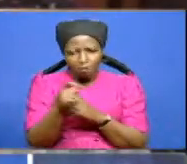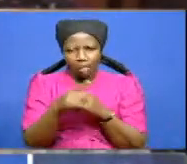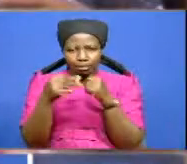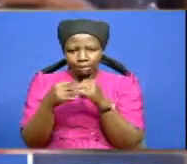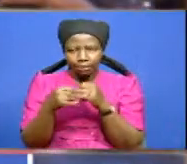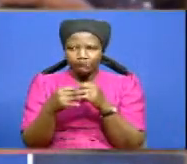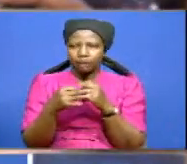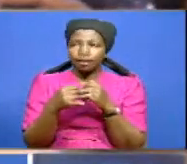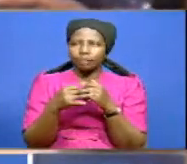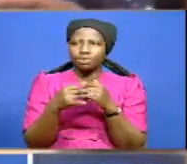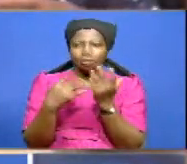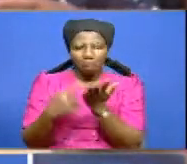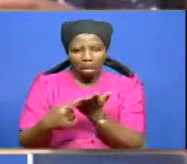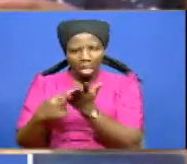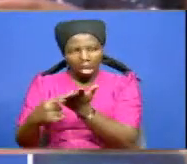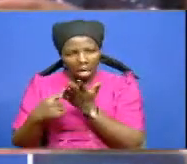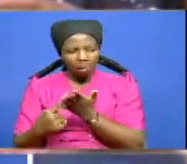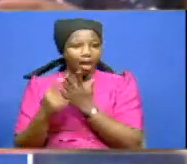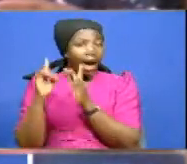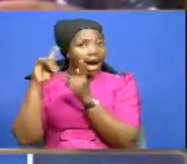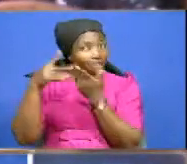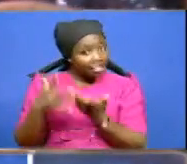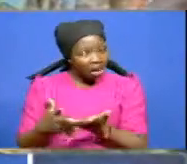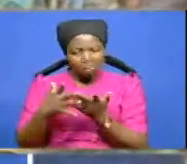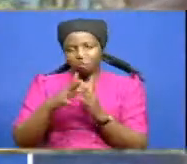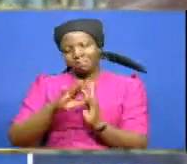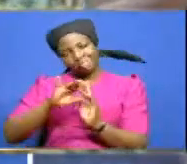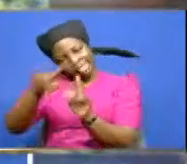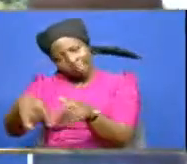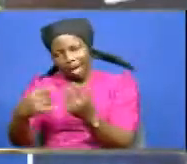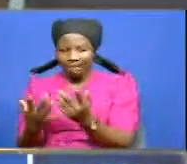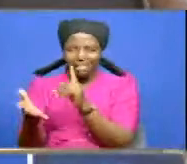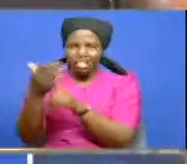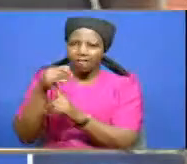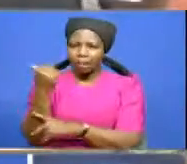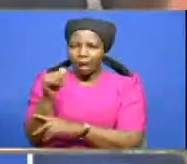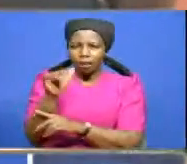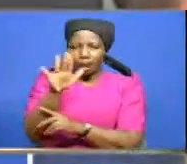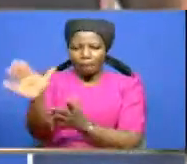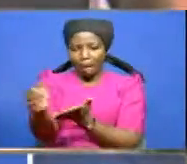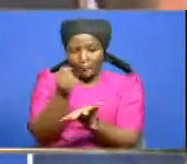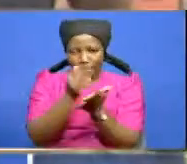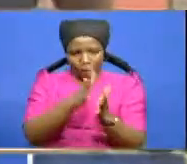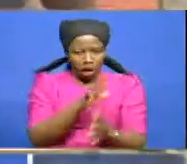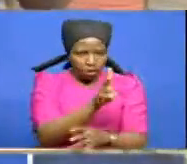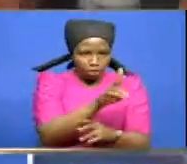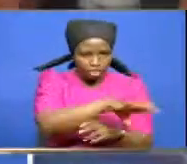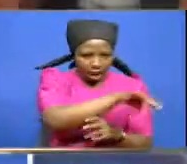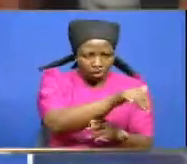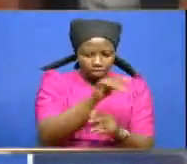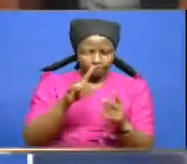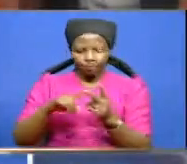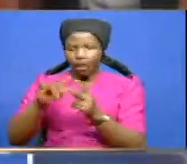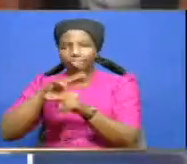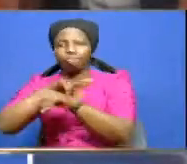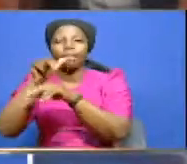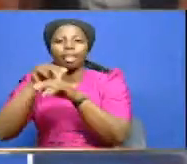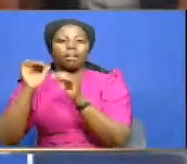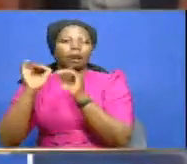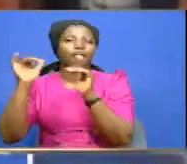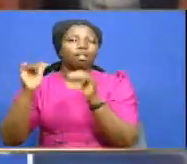says none of their demands have been met by their employers, both in the counties and national level. We need